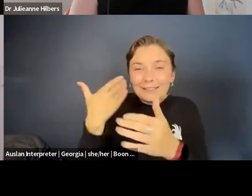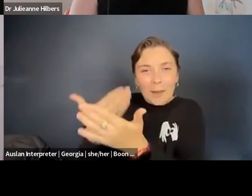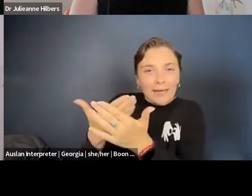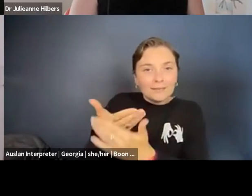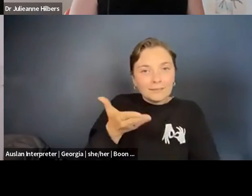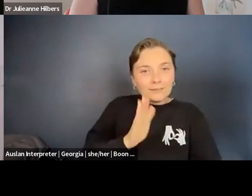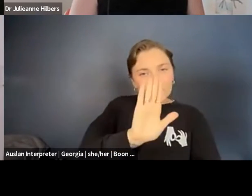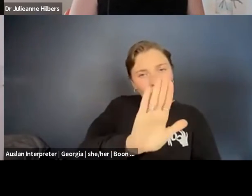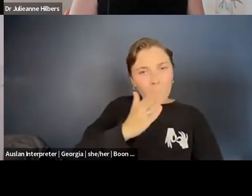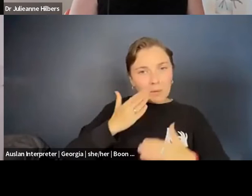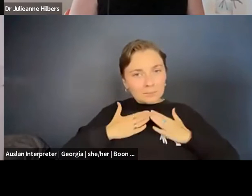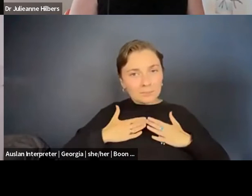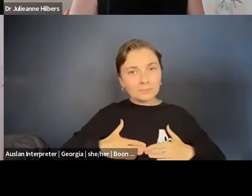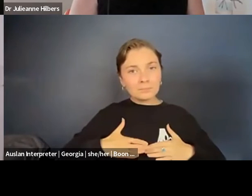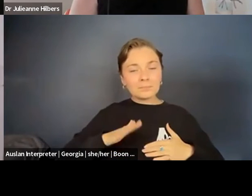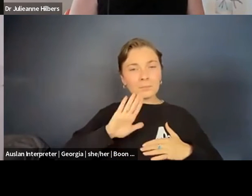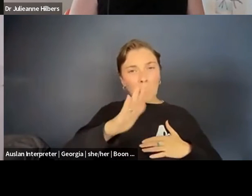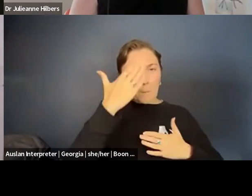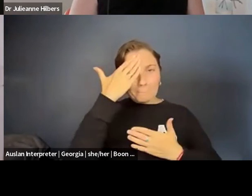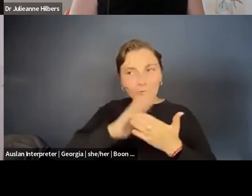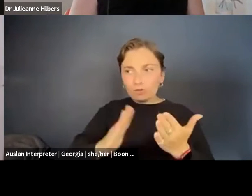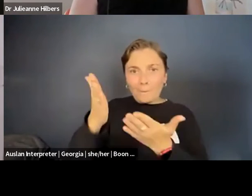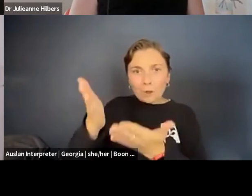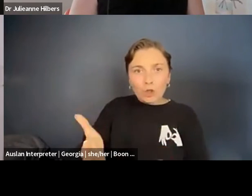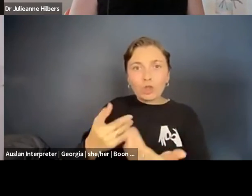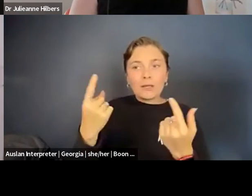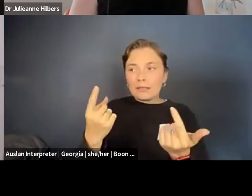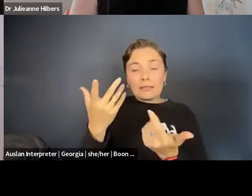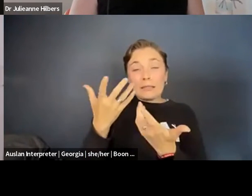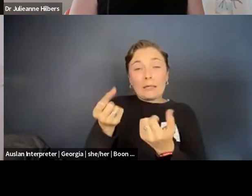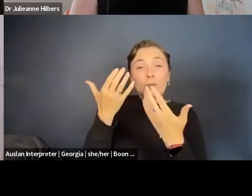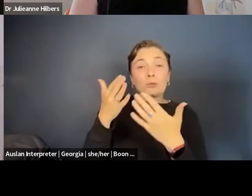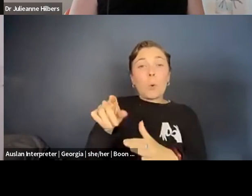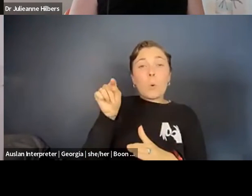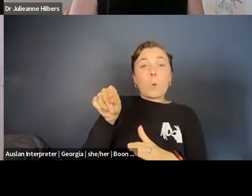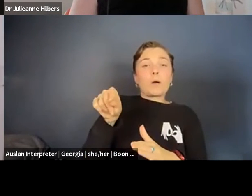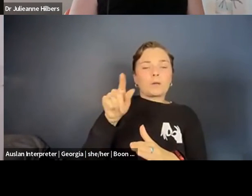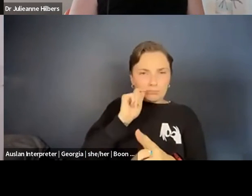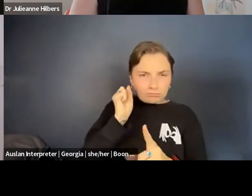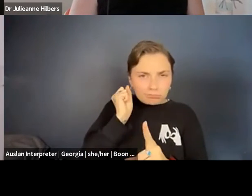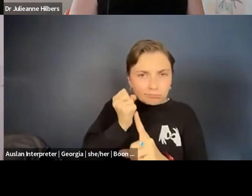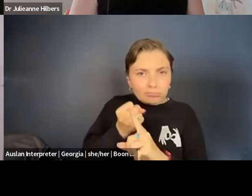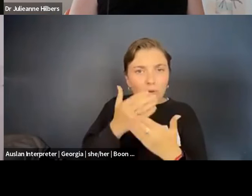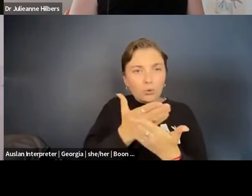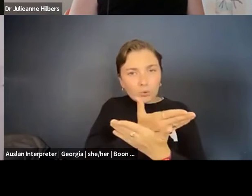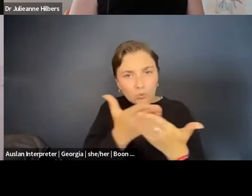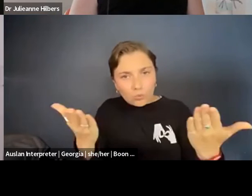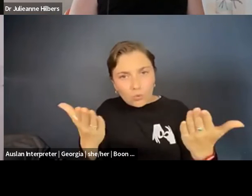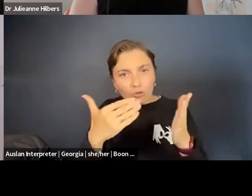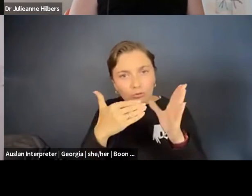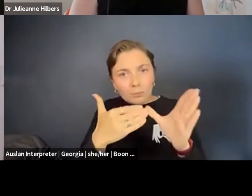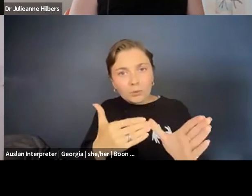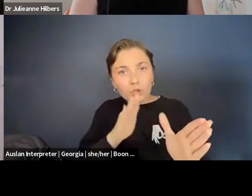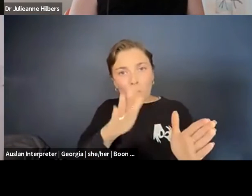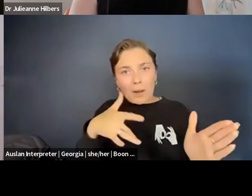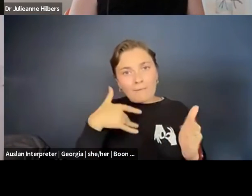your person, it's your experience. However that dying is, that is going to impact on your response and the rest of your